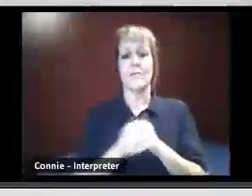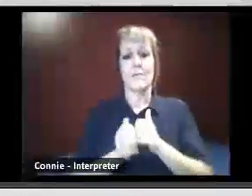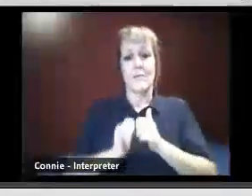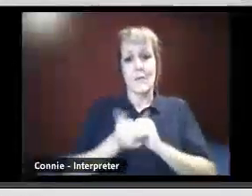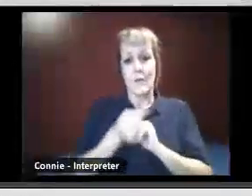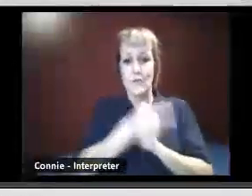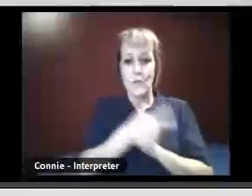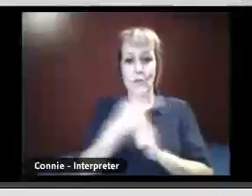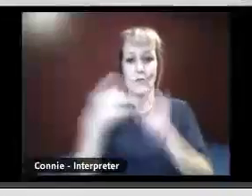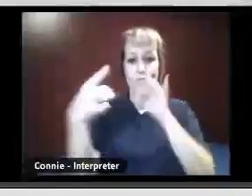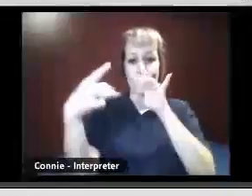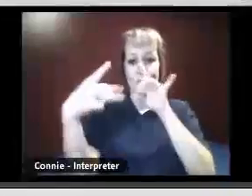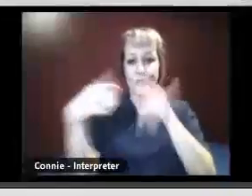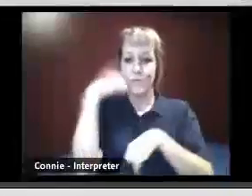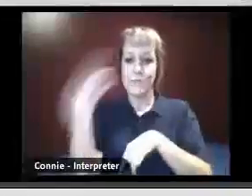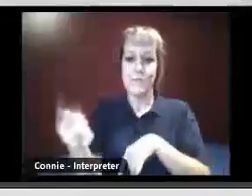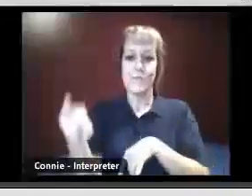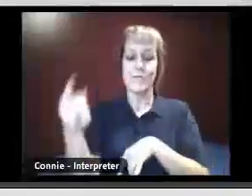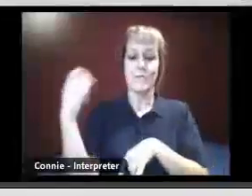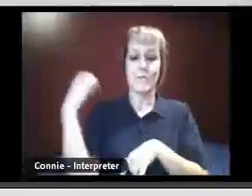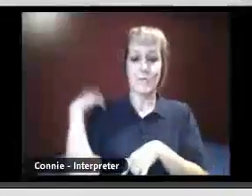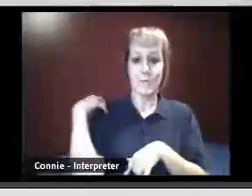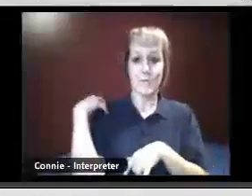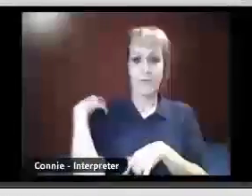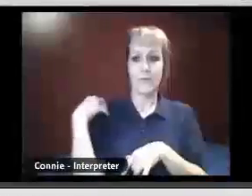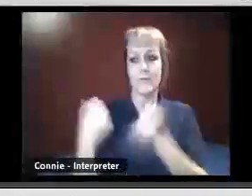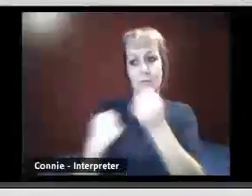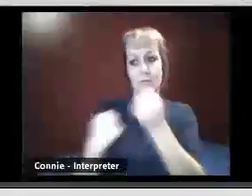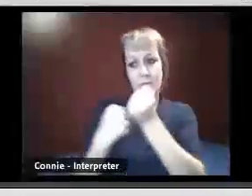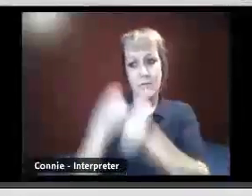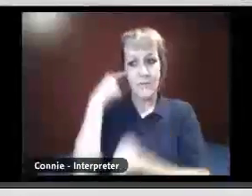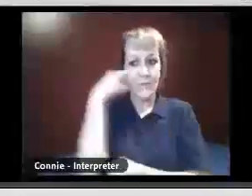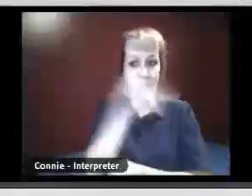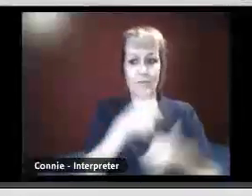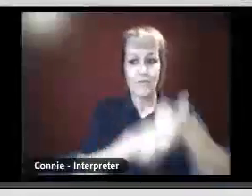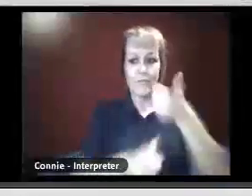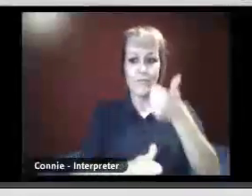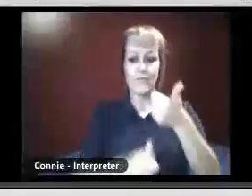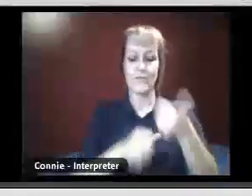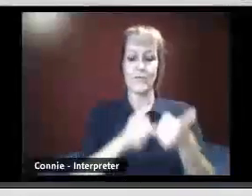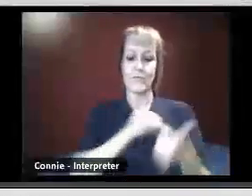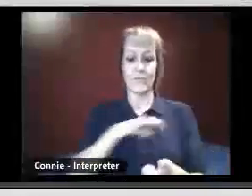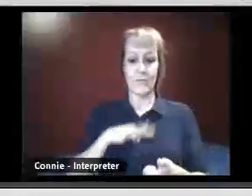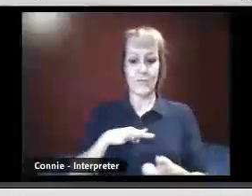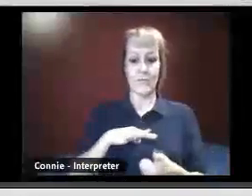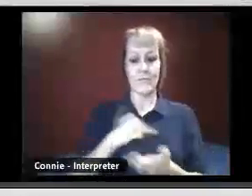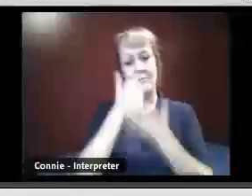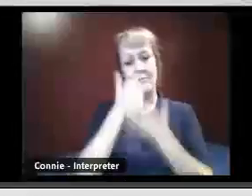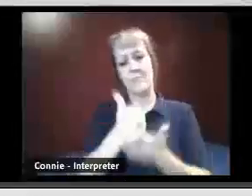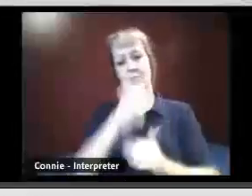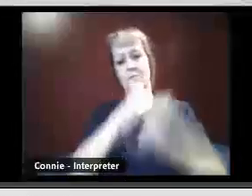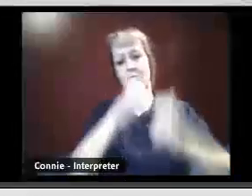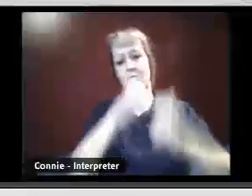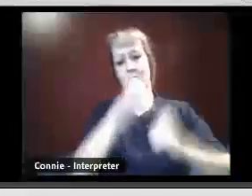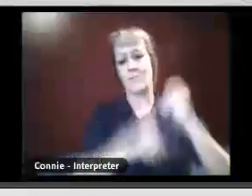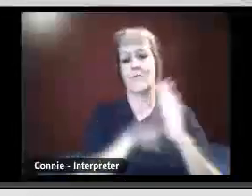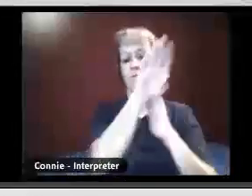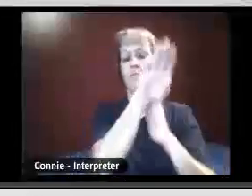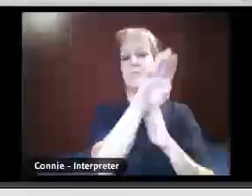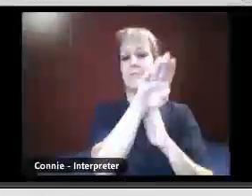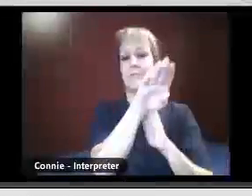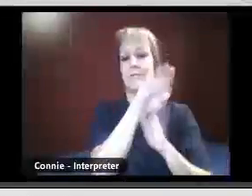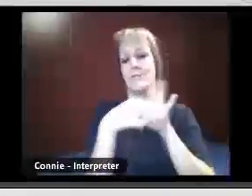deliver that feedback and advocate for them, goes a long way in building constructive relationships and a sense of teamwork, among all entities within